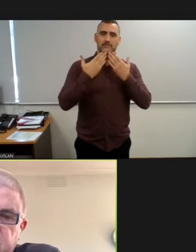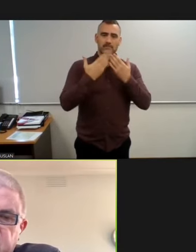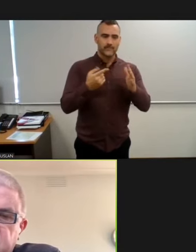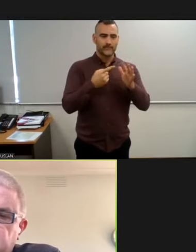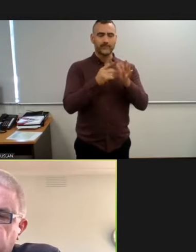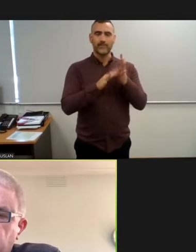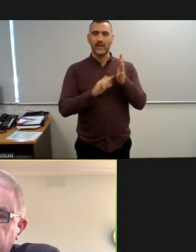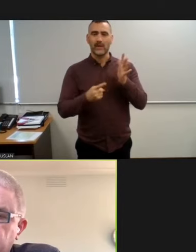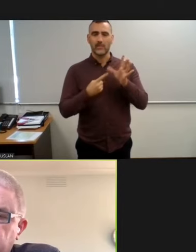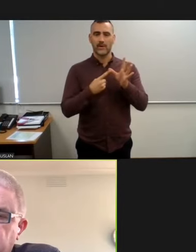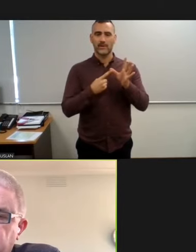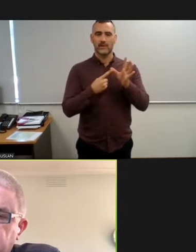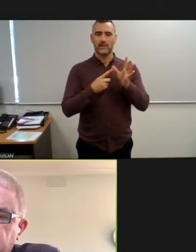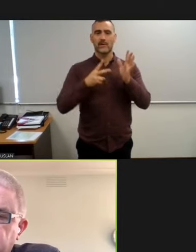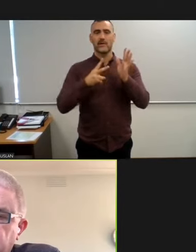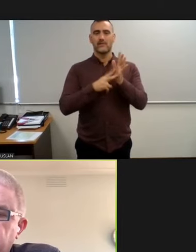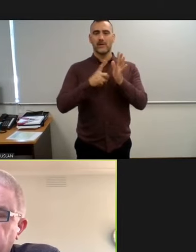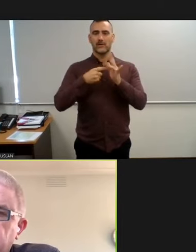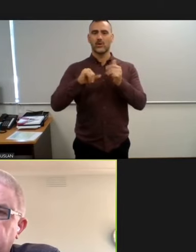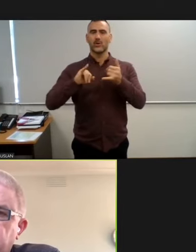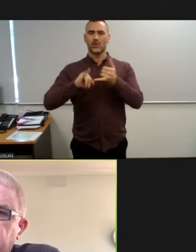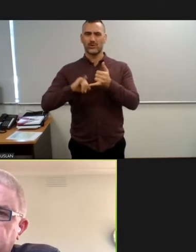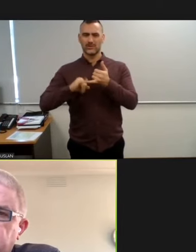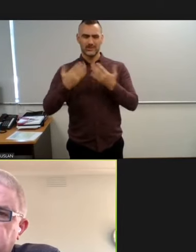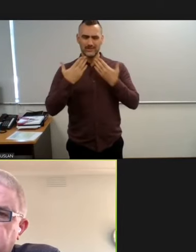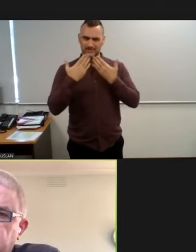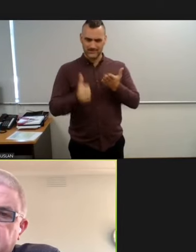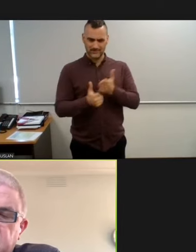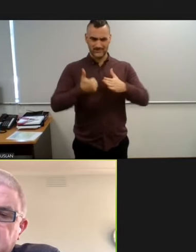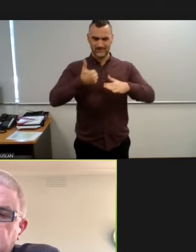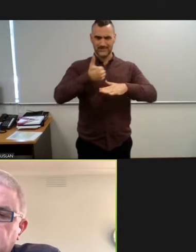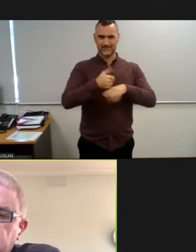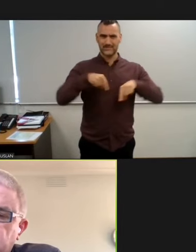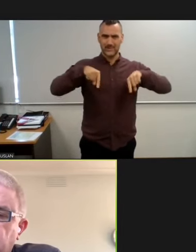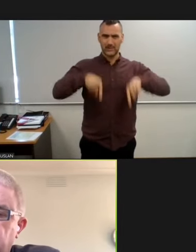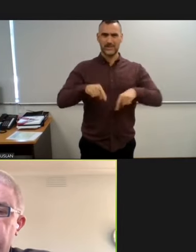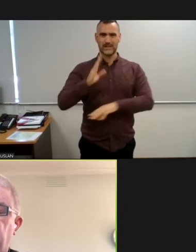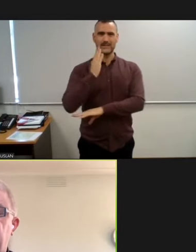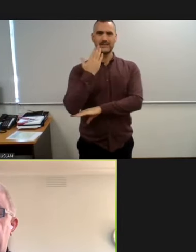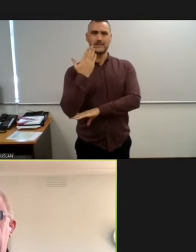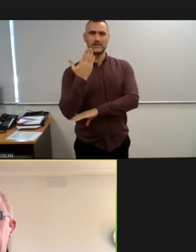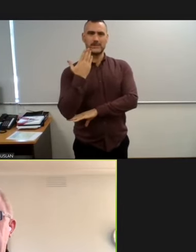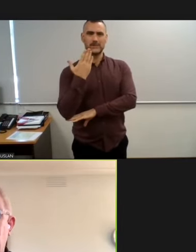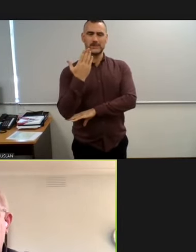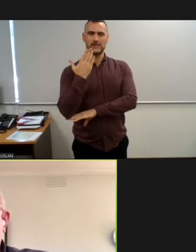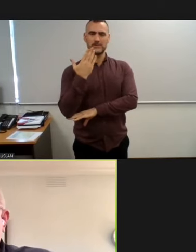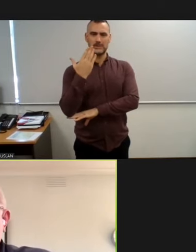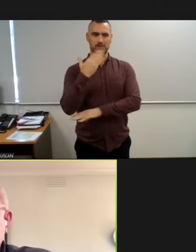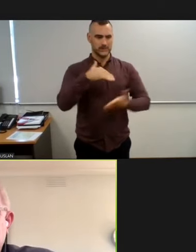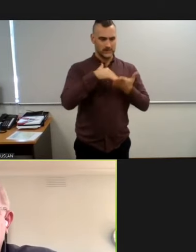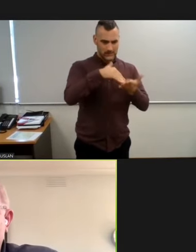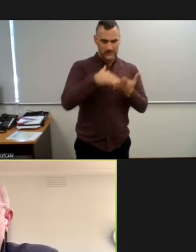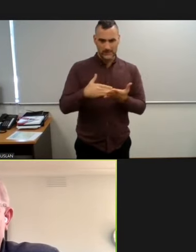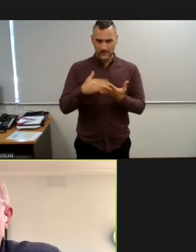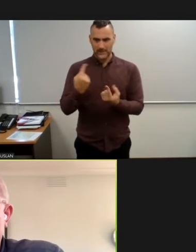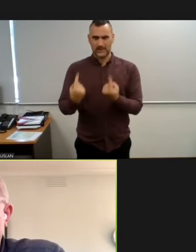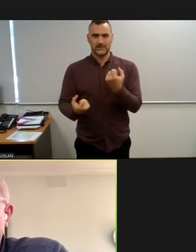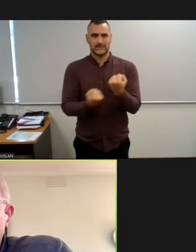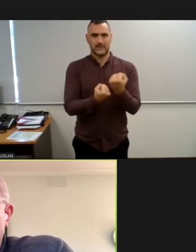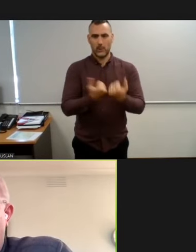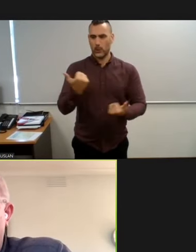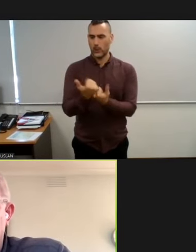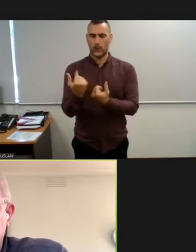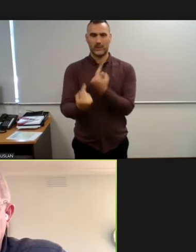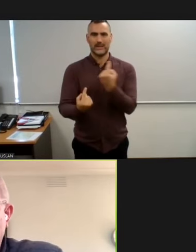been running these forums, which are, I think, incredibly valuable in helping share information in the community.